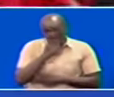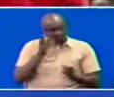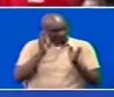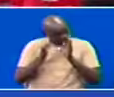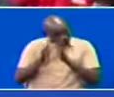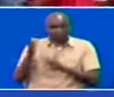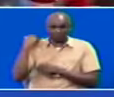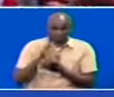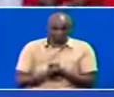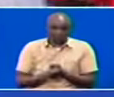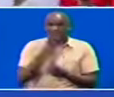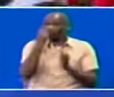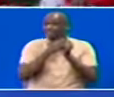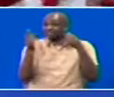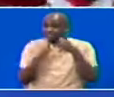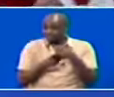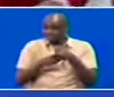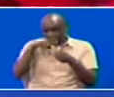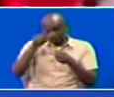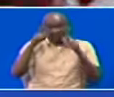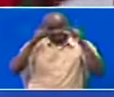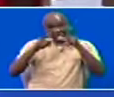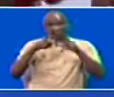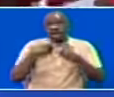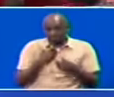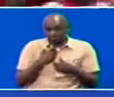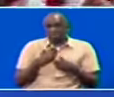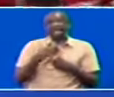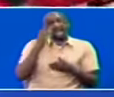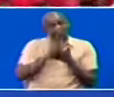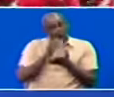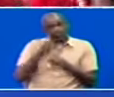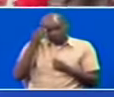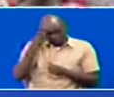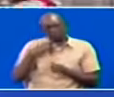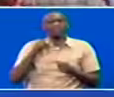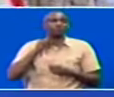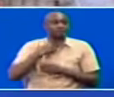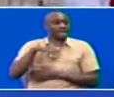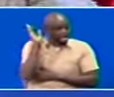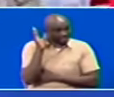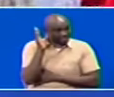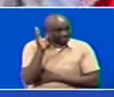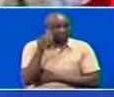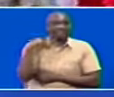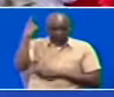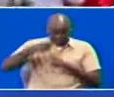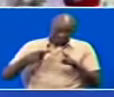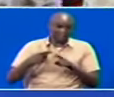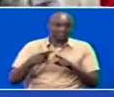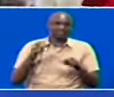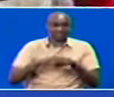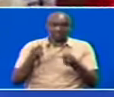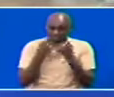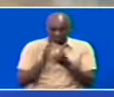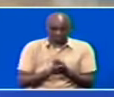preparations. In 2016, Kenya take the overall crown, and the action is expected to be more spicy in the next year's edition. It